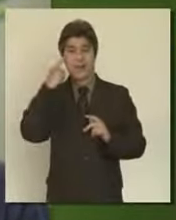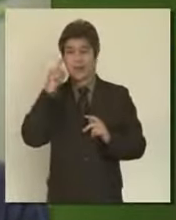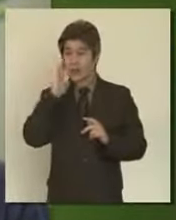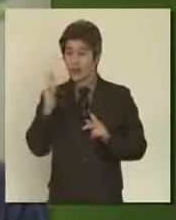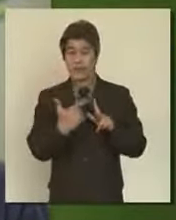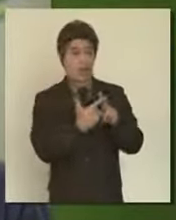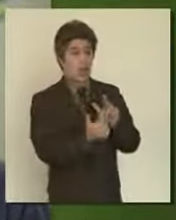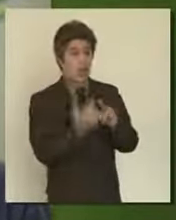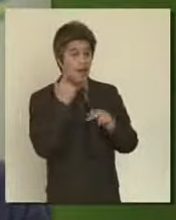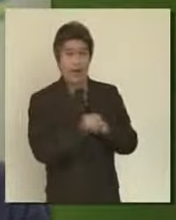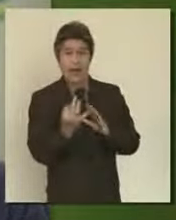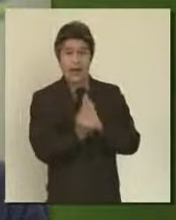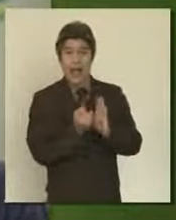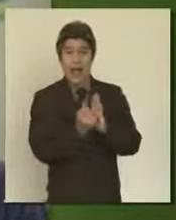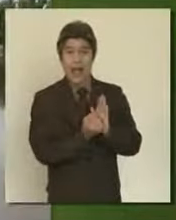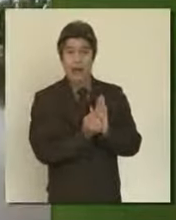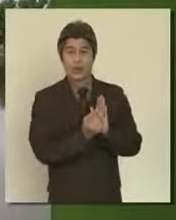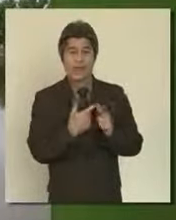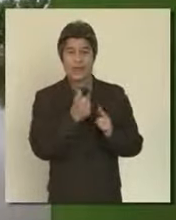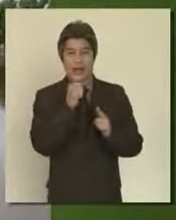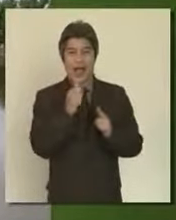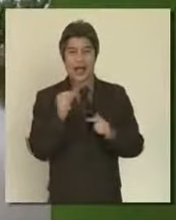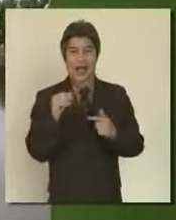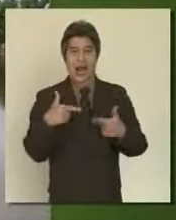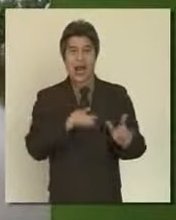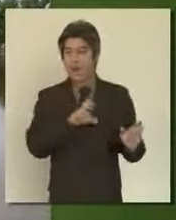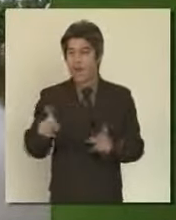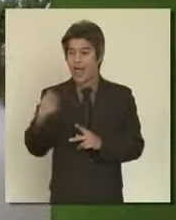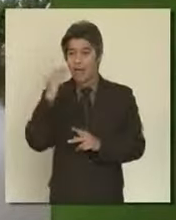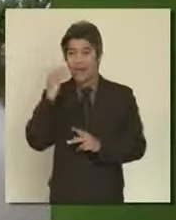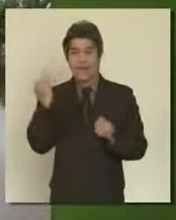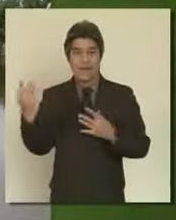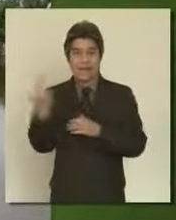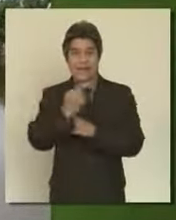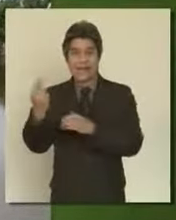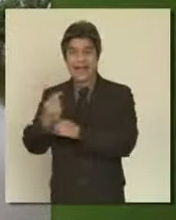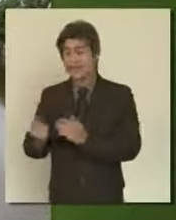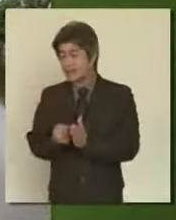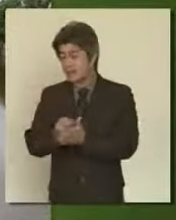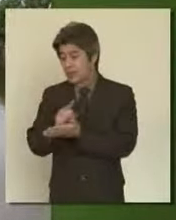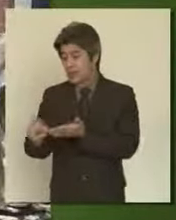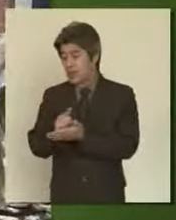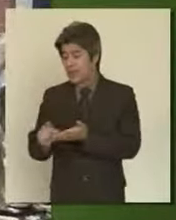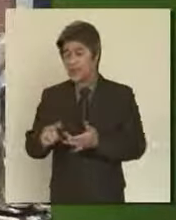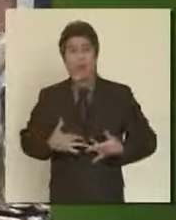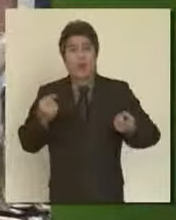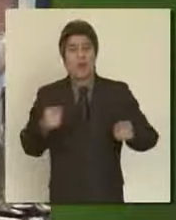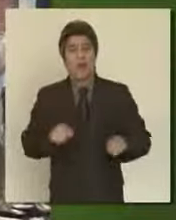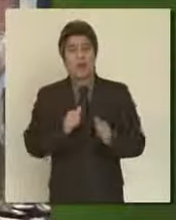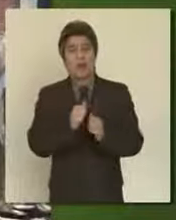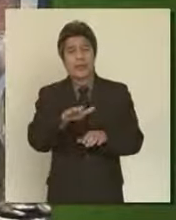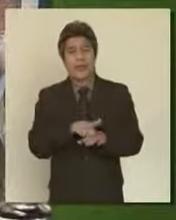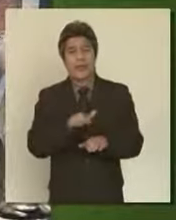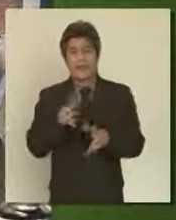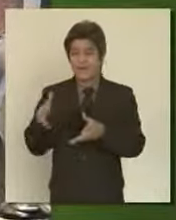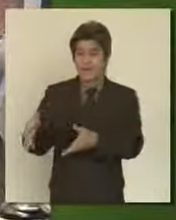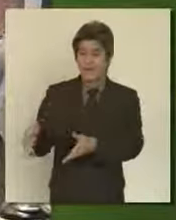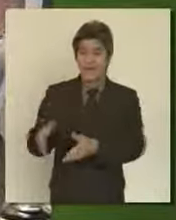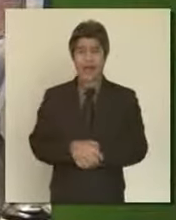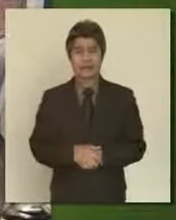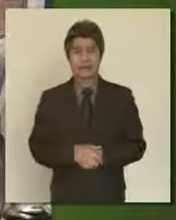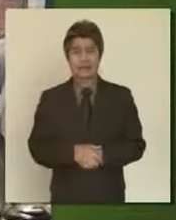think they're going to be gone for a couple of hours, and then you are not allowed to go back to your home for days or sometimes even weeks. What's going to happen to your pet if you